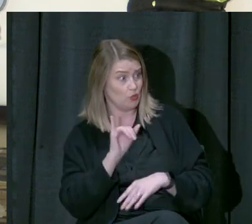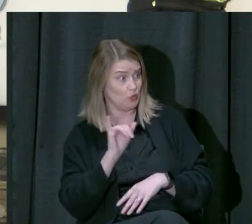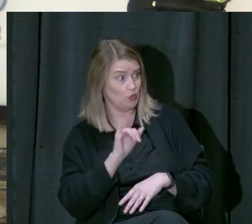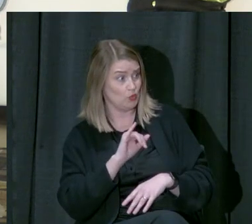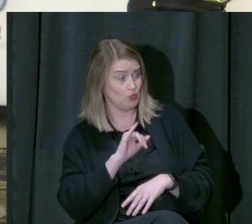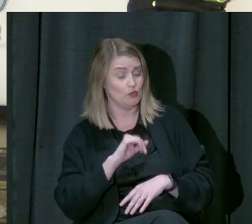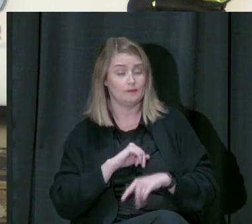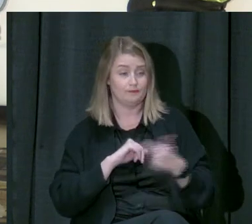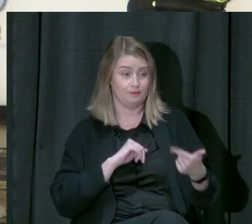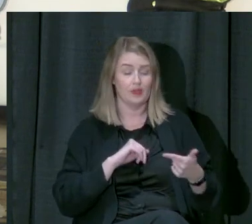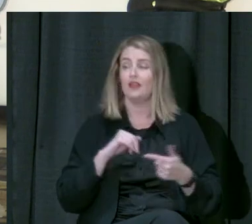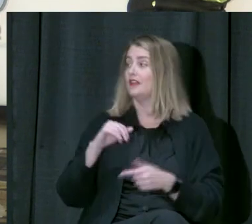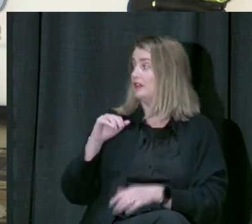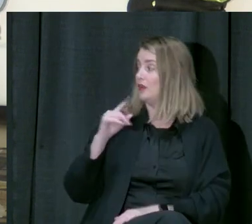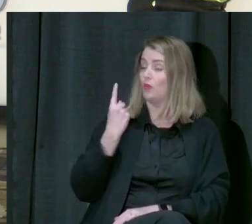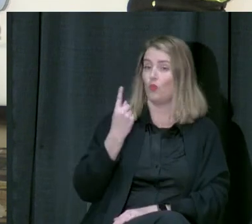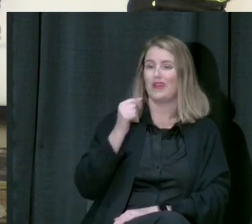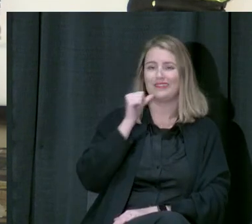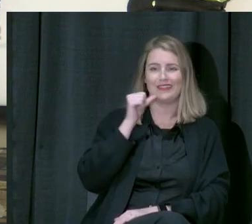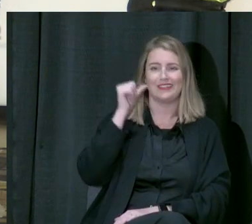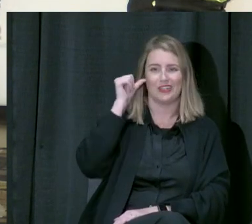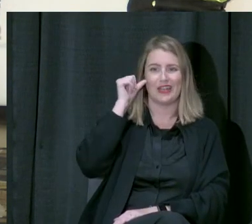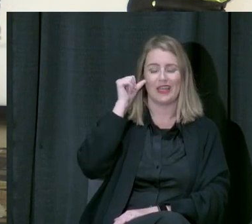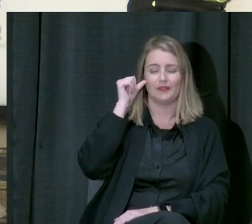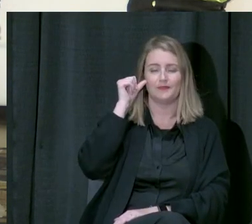had one yesterday. I did.